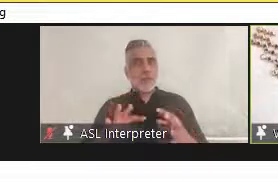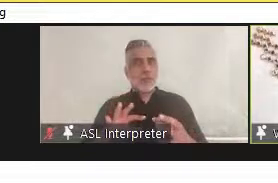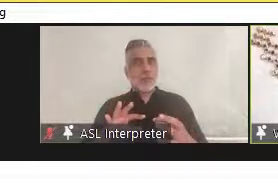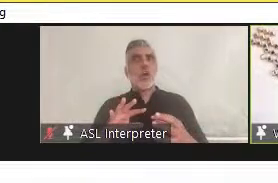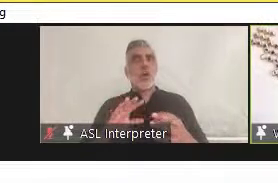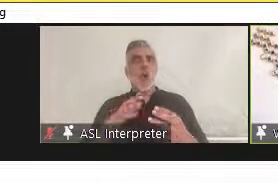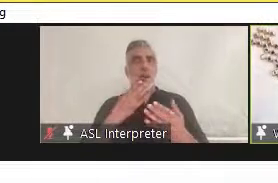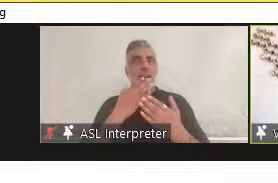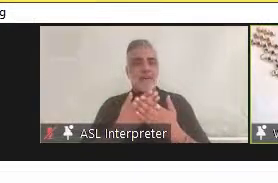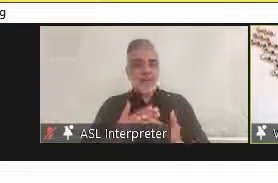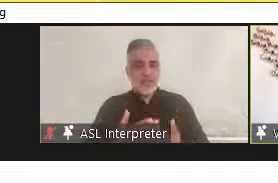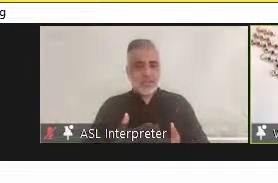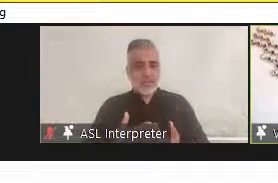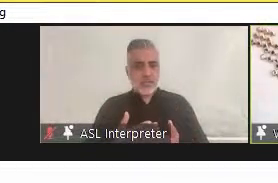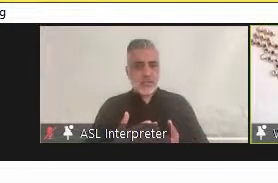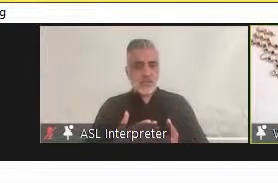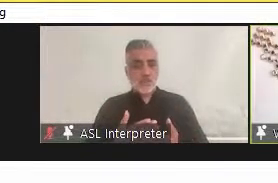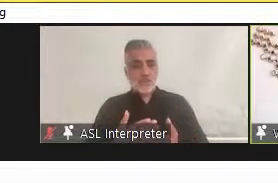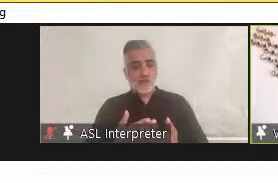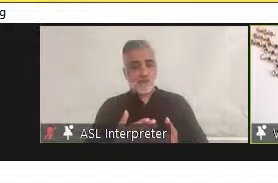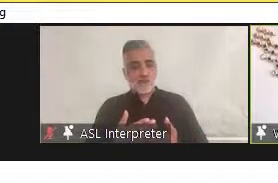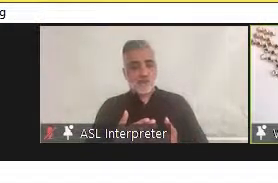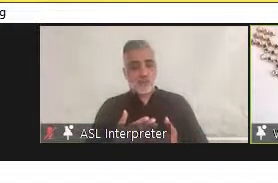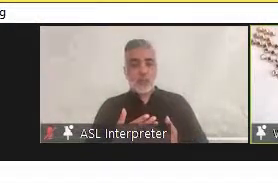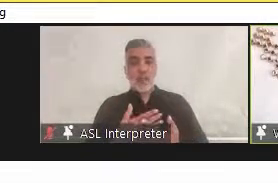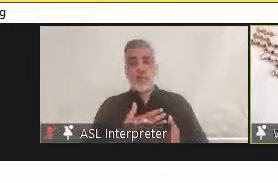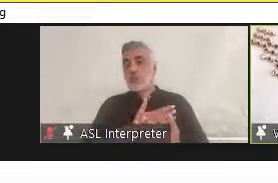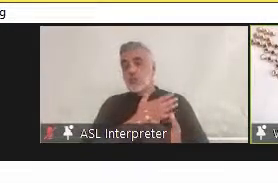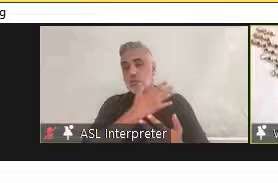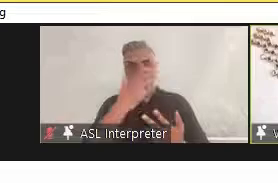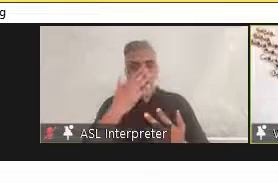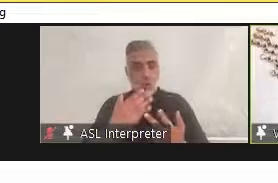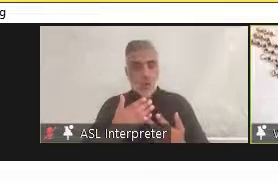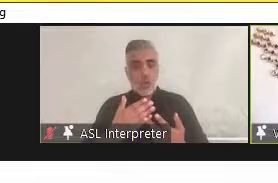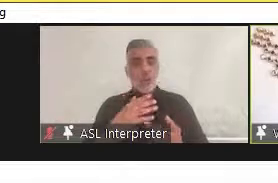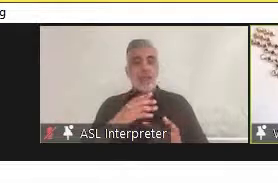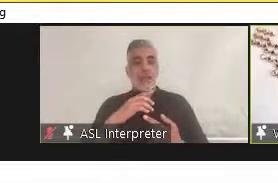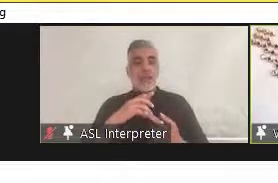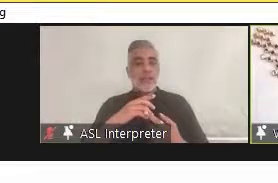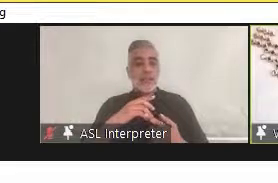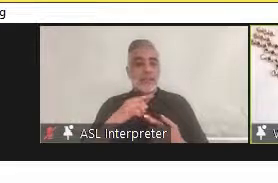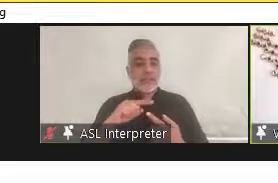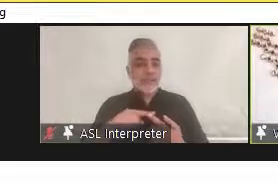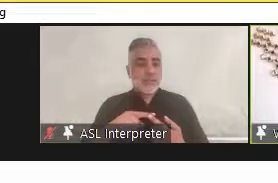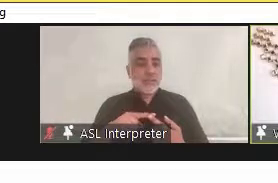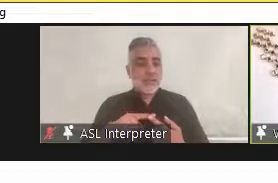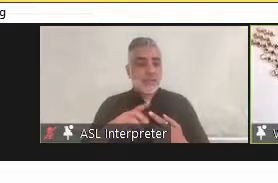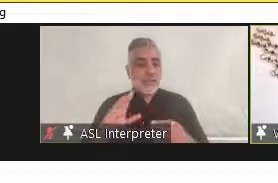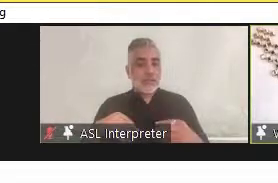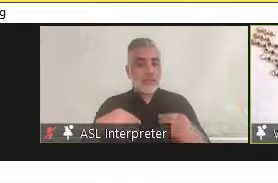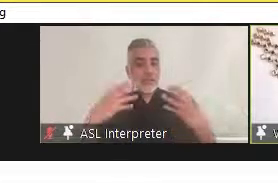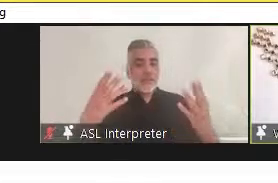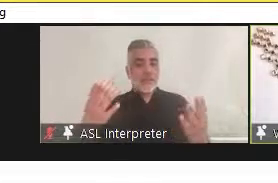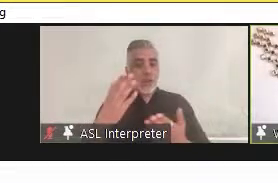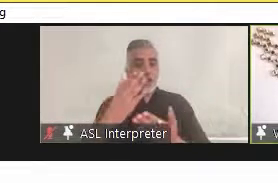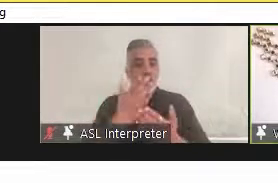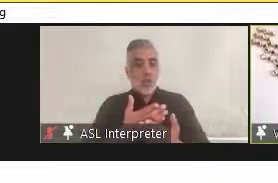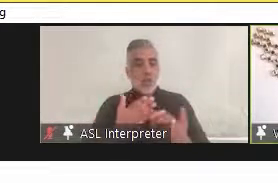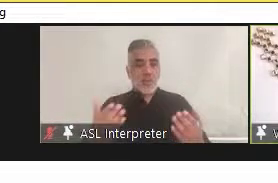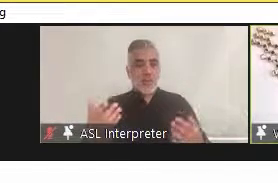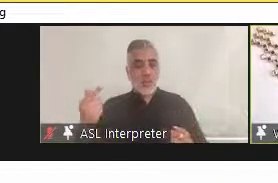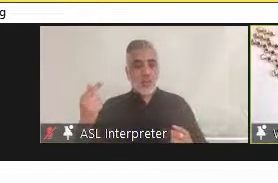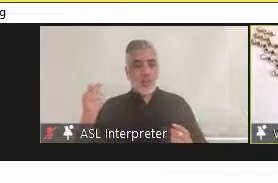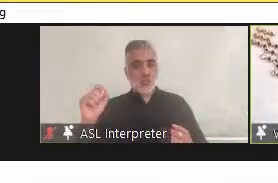evidence on the ground. So the digital inclusion and digital service delivery components that George talked